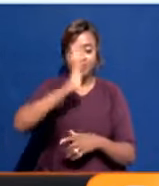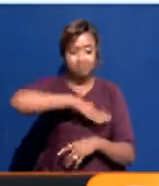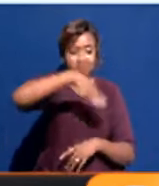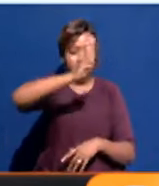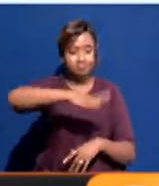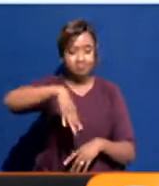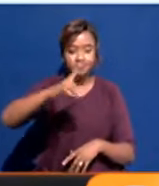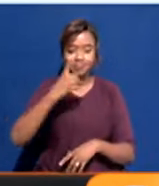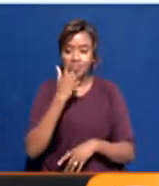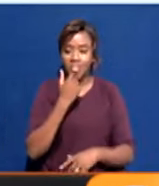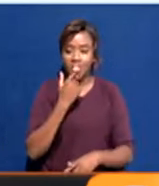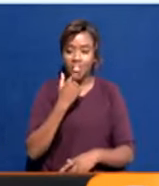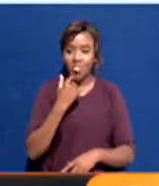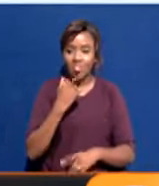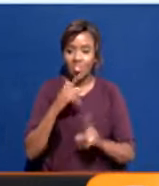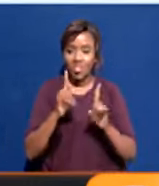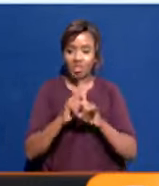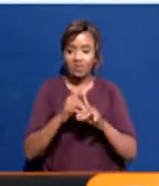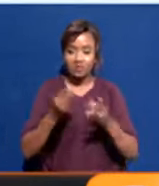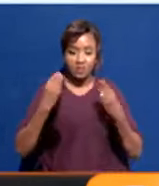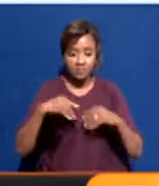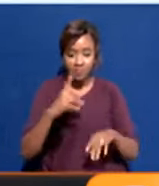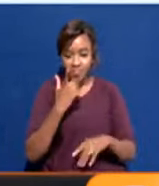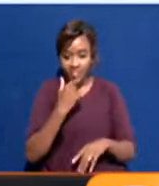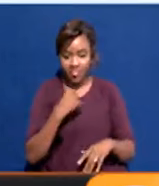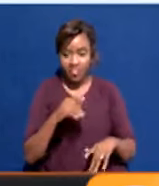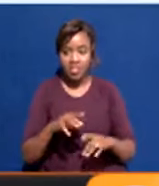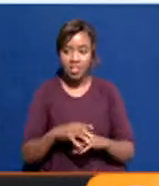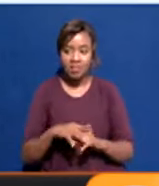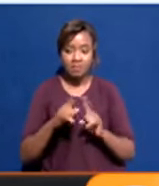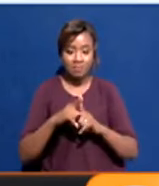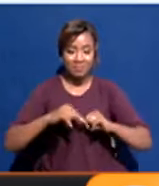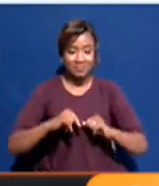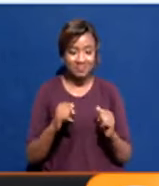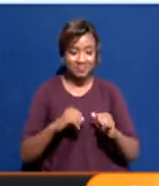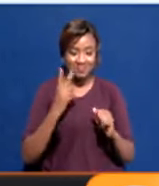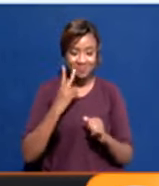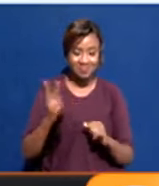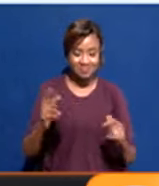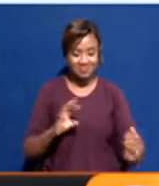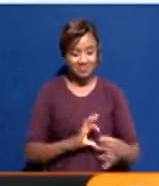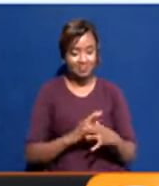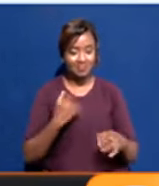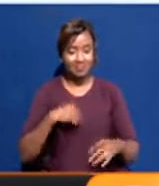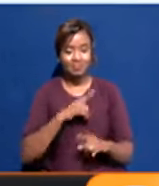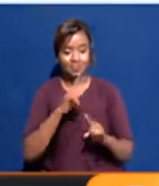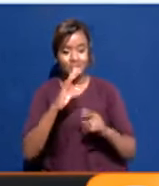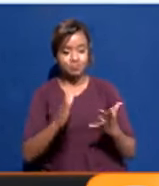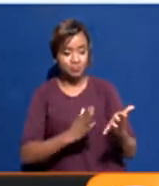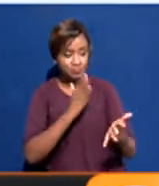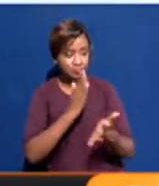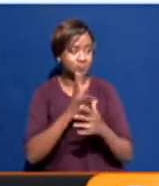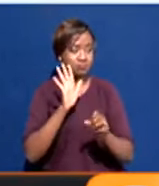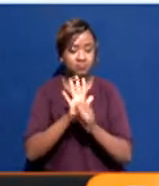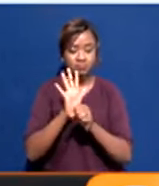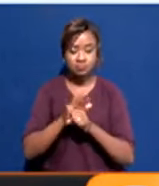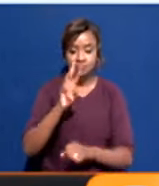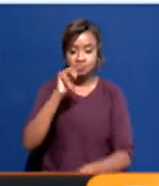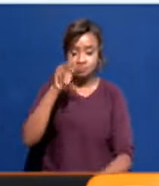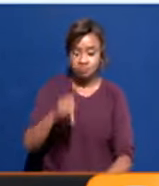Maybe you have seen me also in red ribbon. At least I'm happy David was able to join us. Sure. And he can confirm that several members of